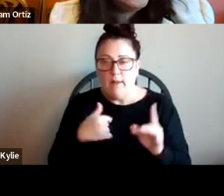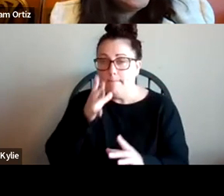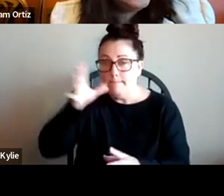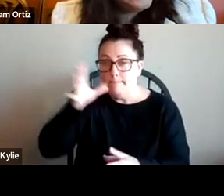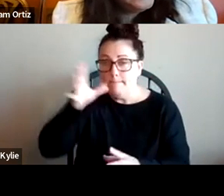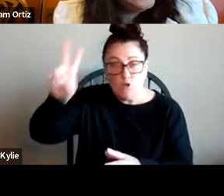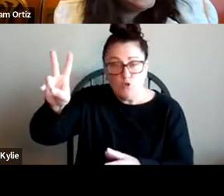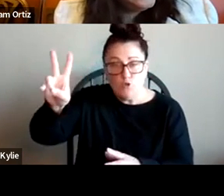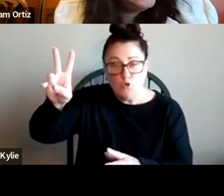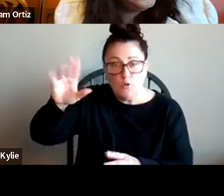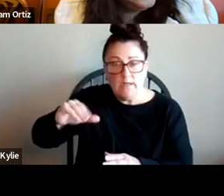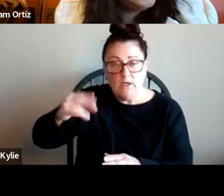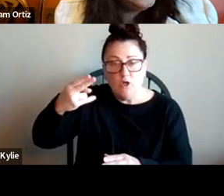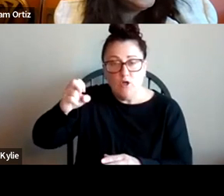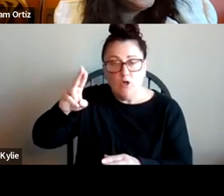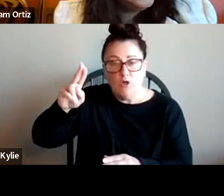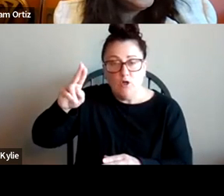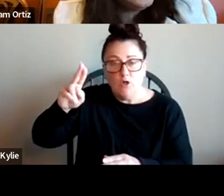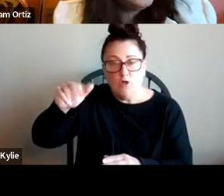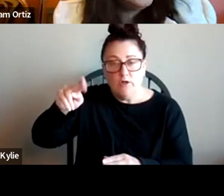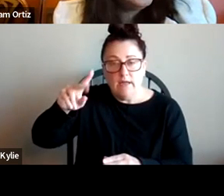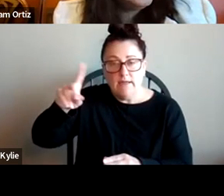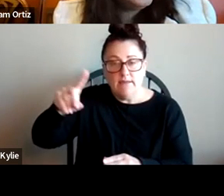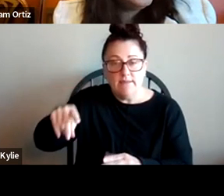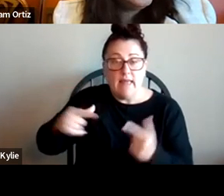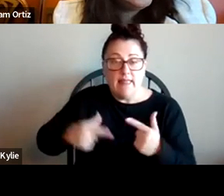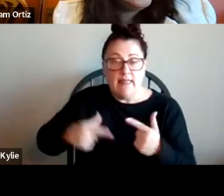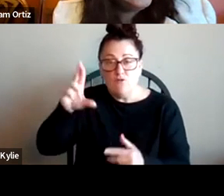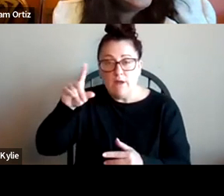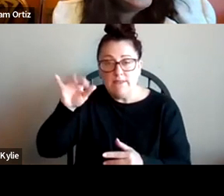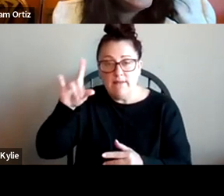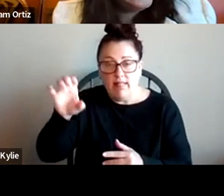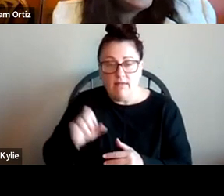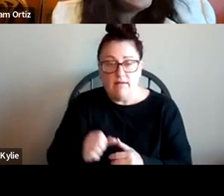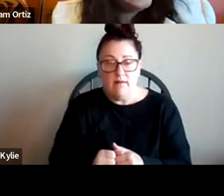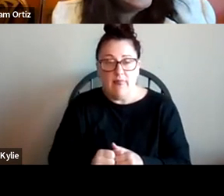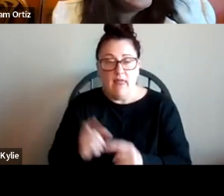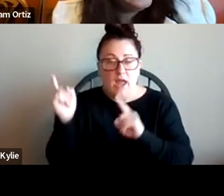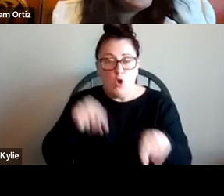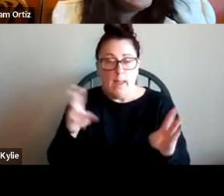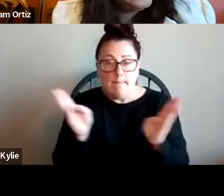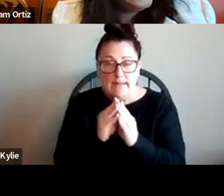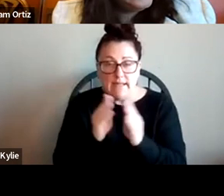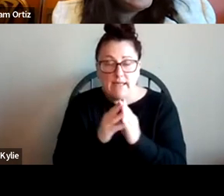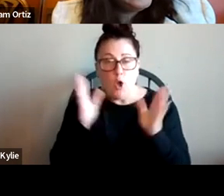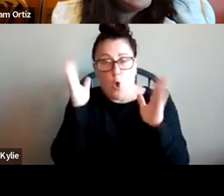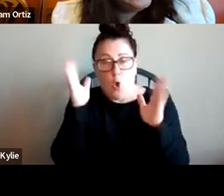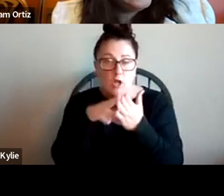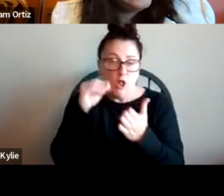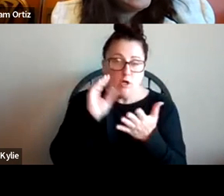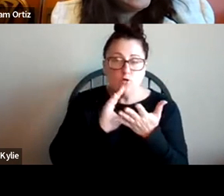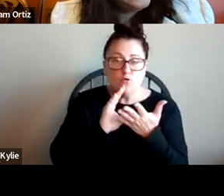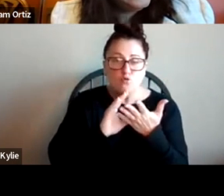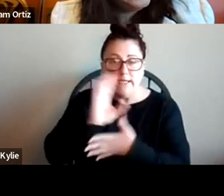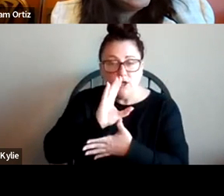of two kids at the Hernandez. I live in Roslindale. And I was coming to this meeting partly to hope to learn some of the criteria